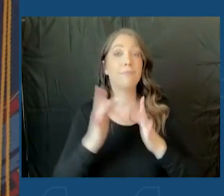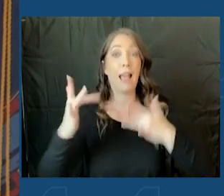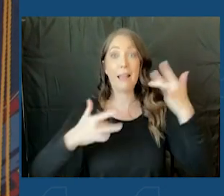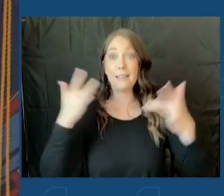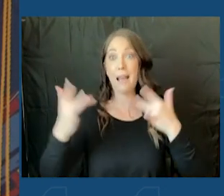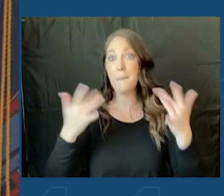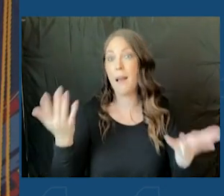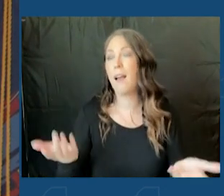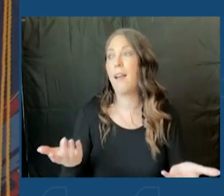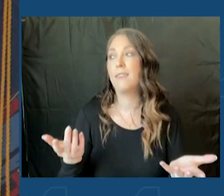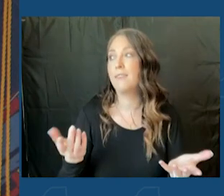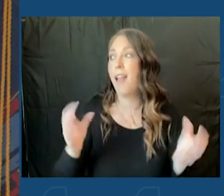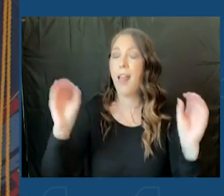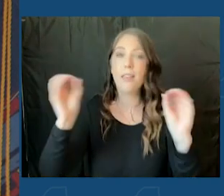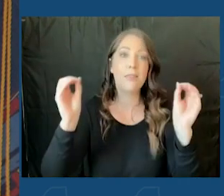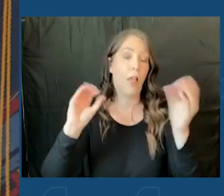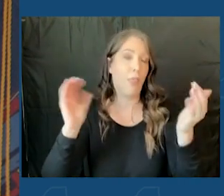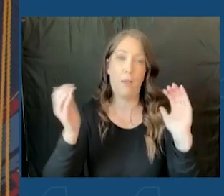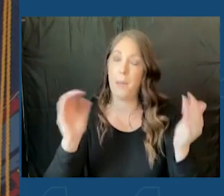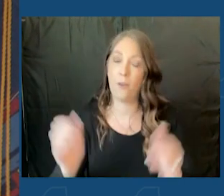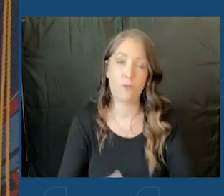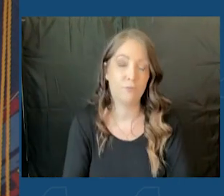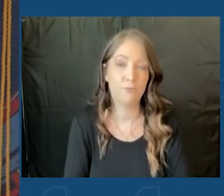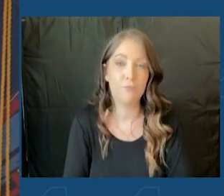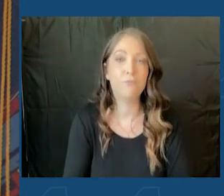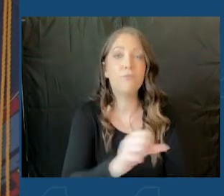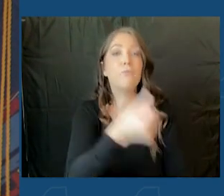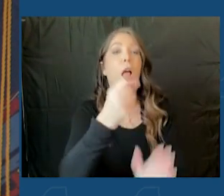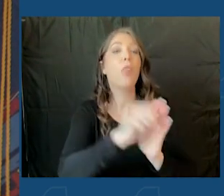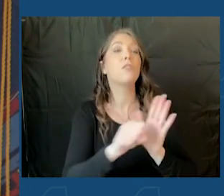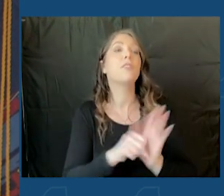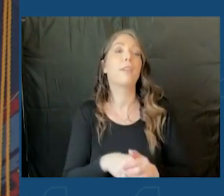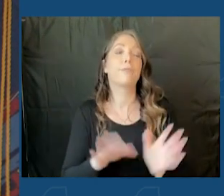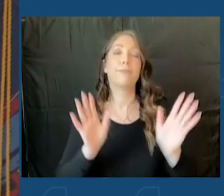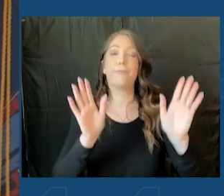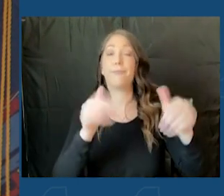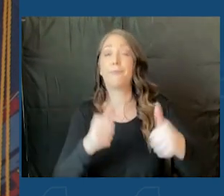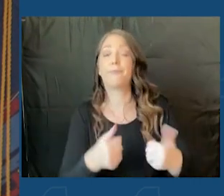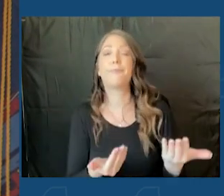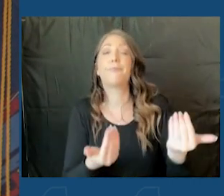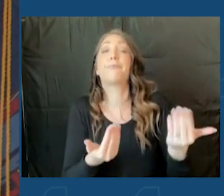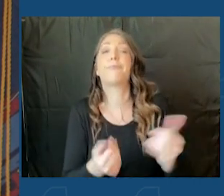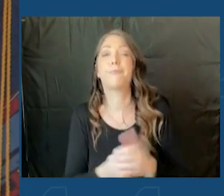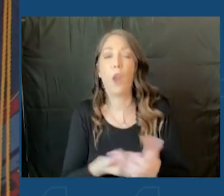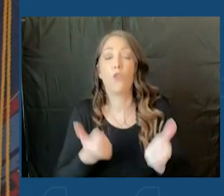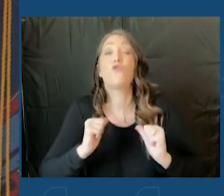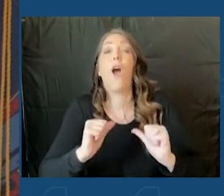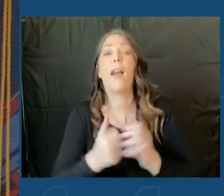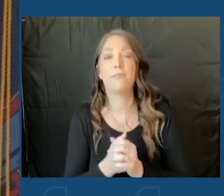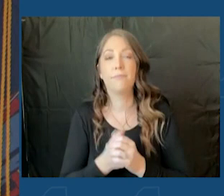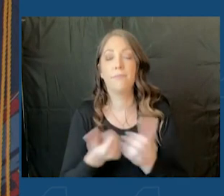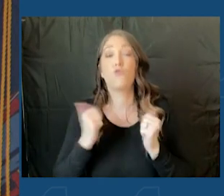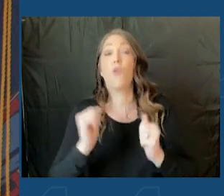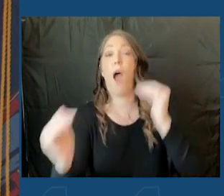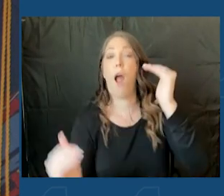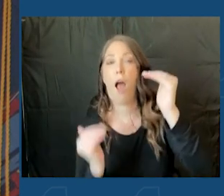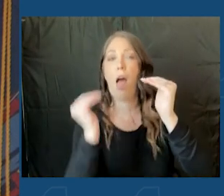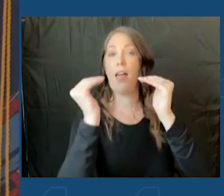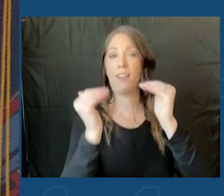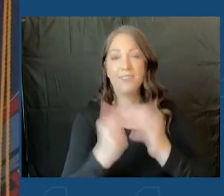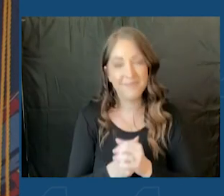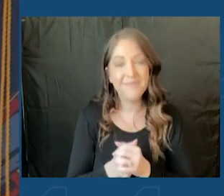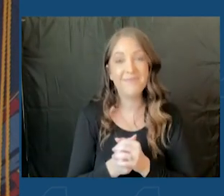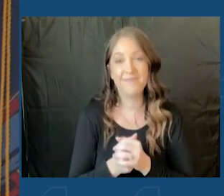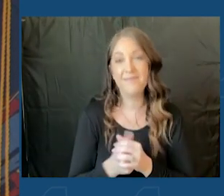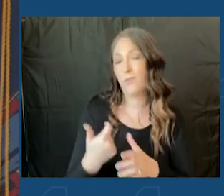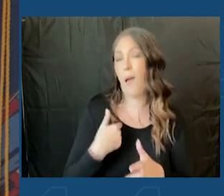like this. And any other state, bring it on. You can't touch New York State Fair. So I am really